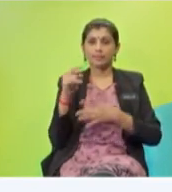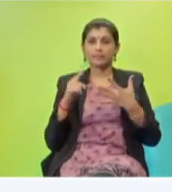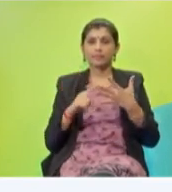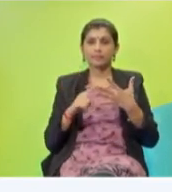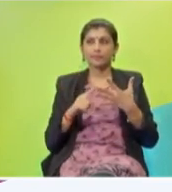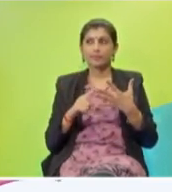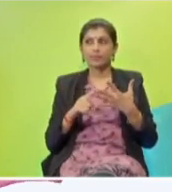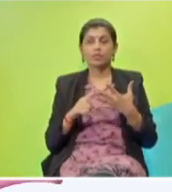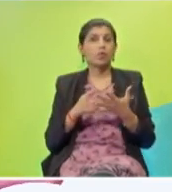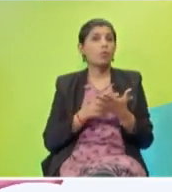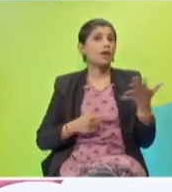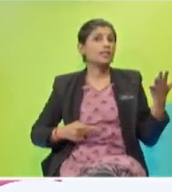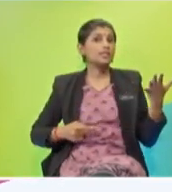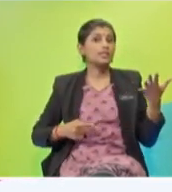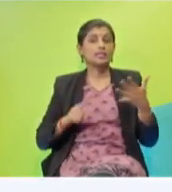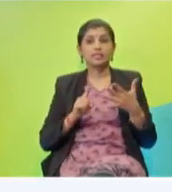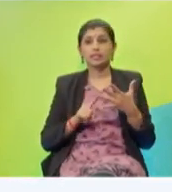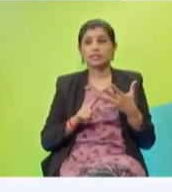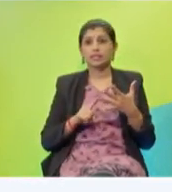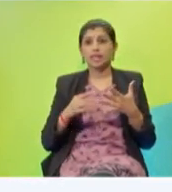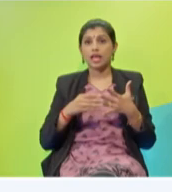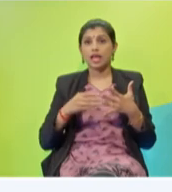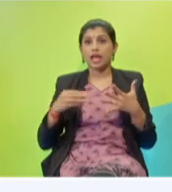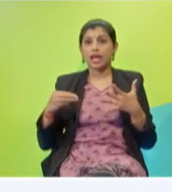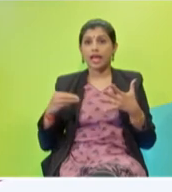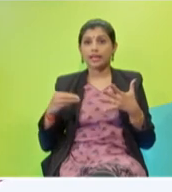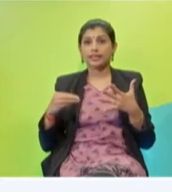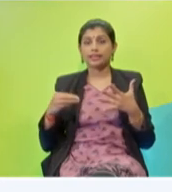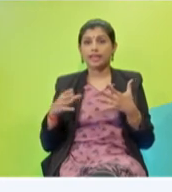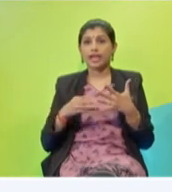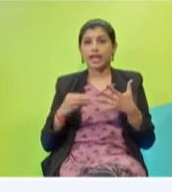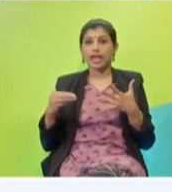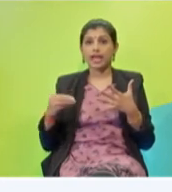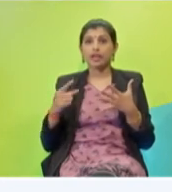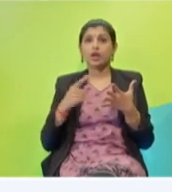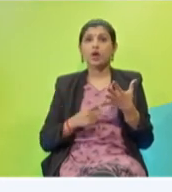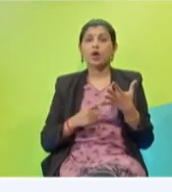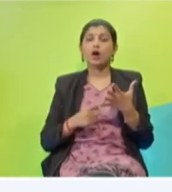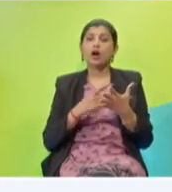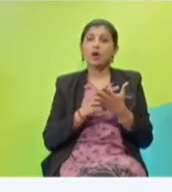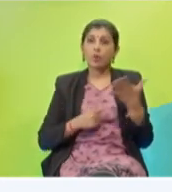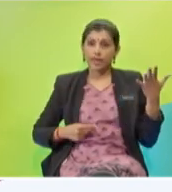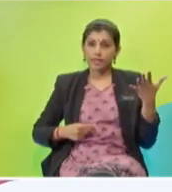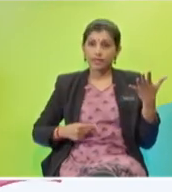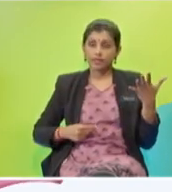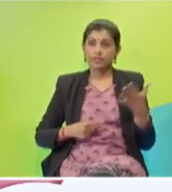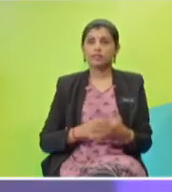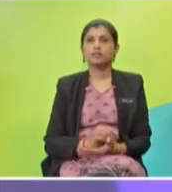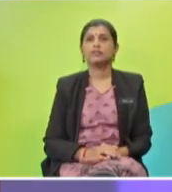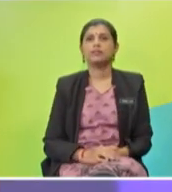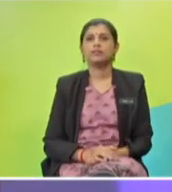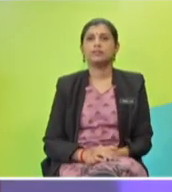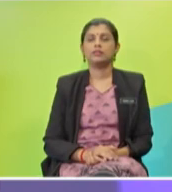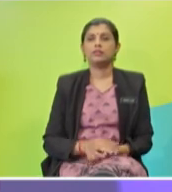you have what? And remember our magic word today? And. To combine the clothes, we